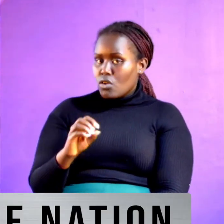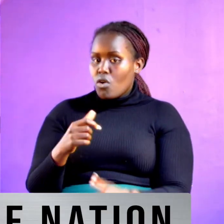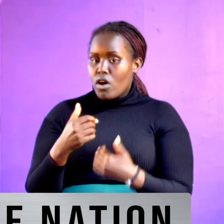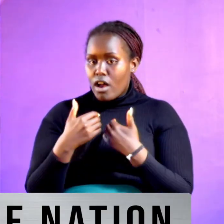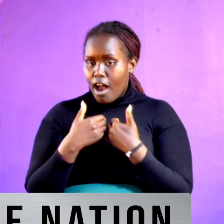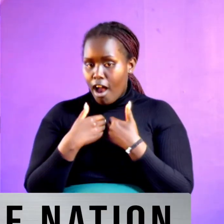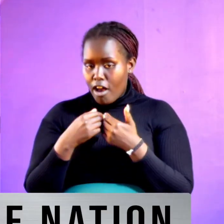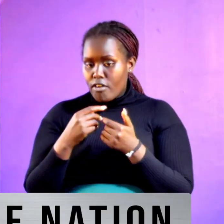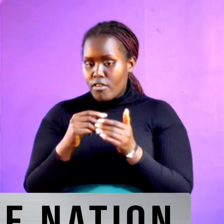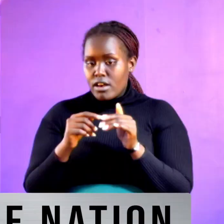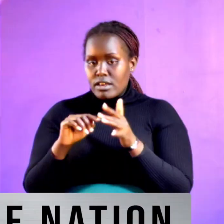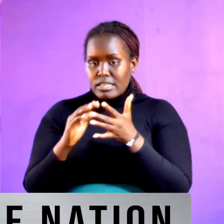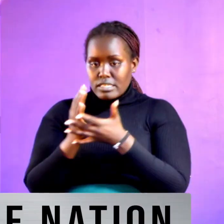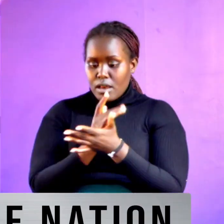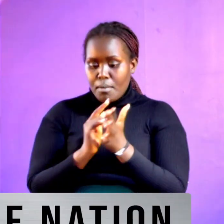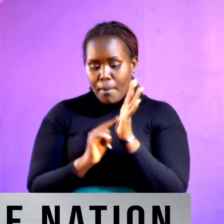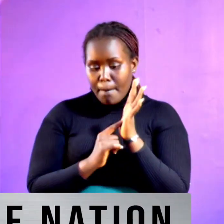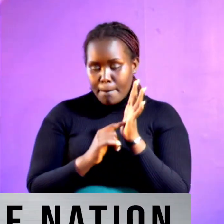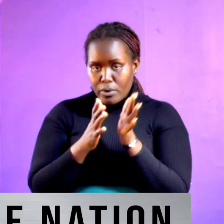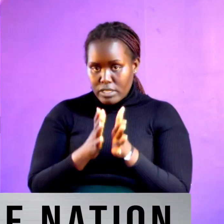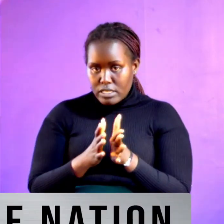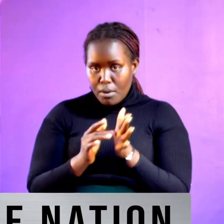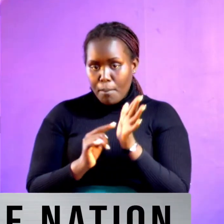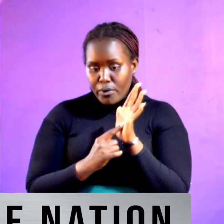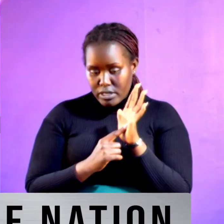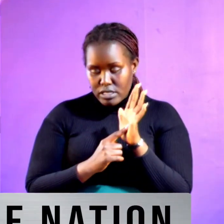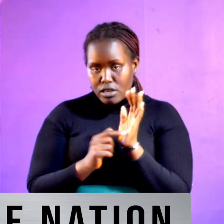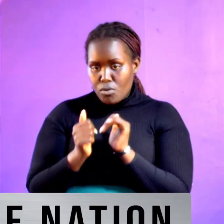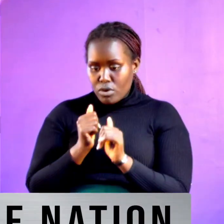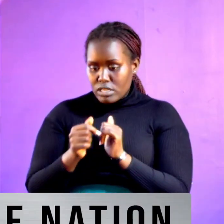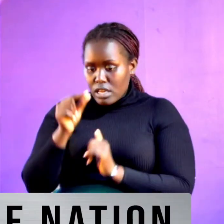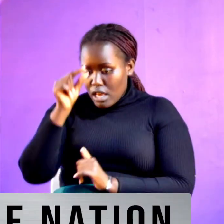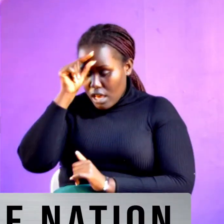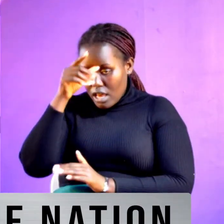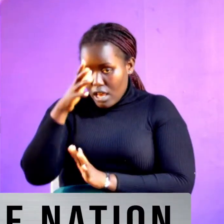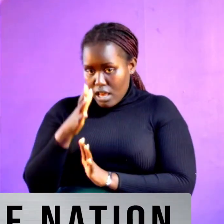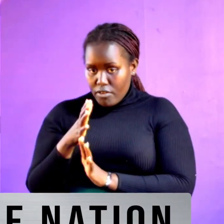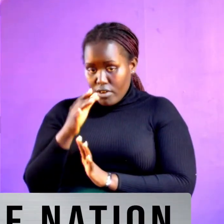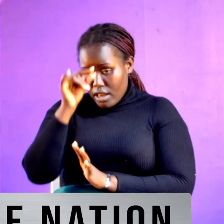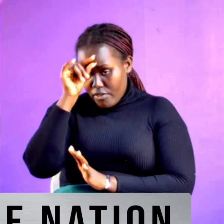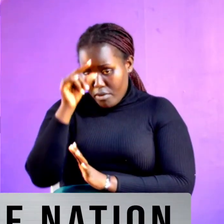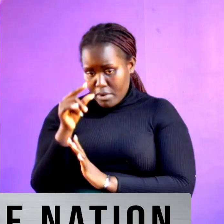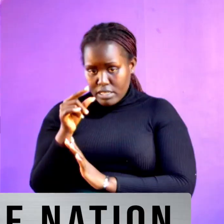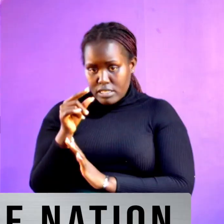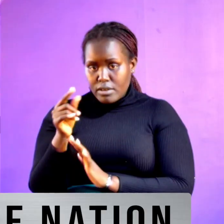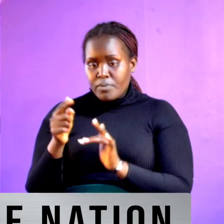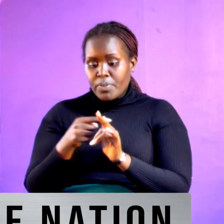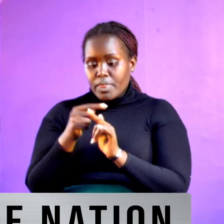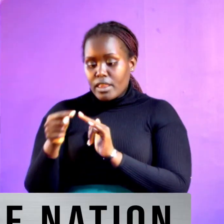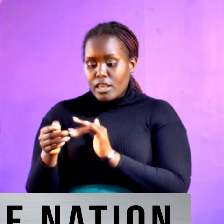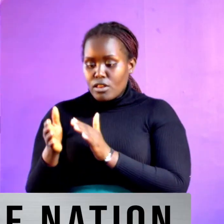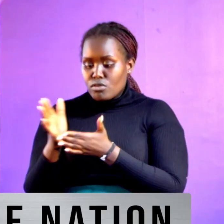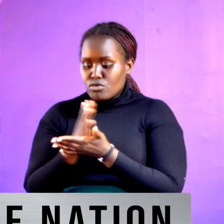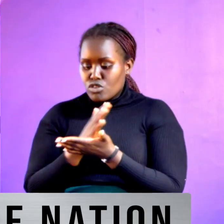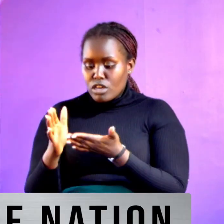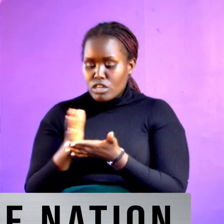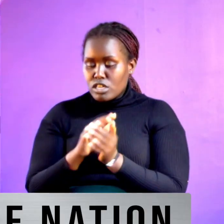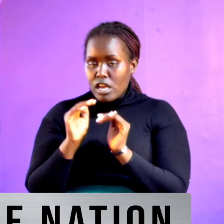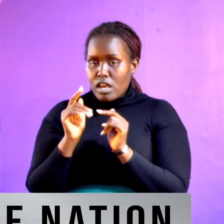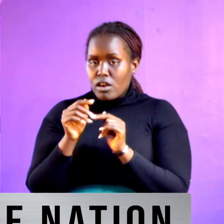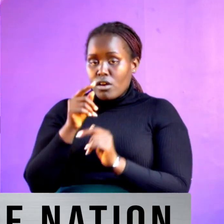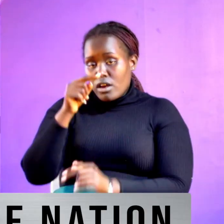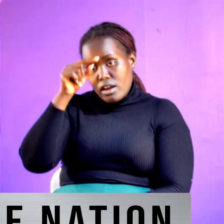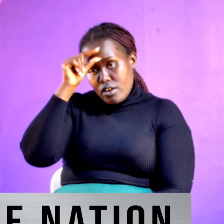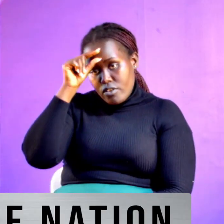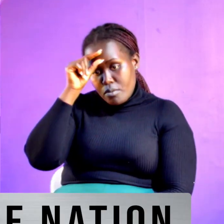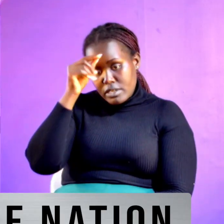progressive pointers. But, well, if we are in a broad-based government, I mean, we share, you know, we co-share the government. So, I mean,